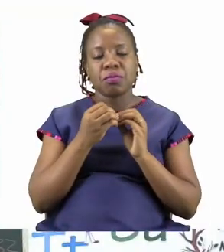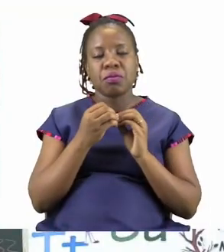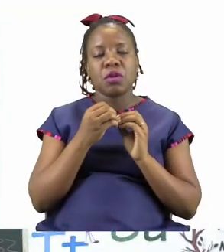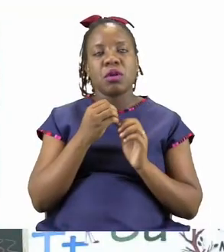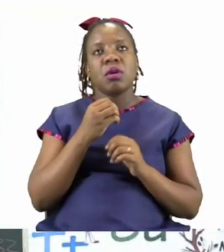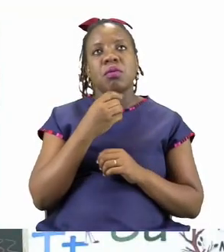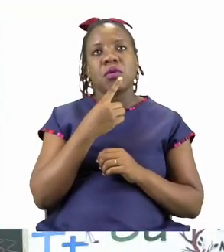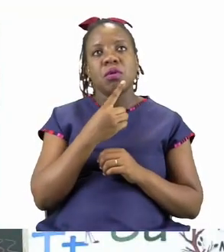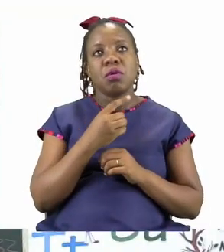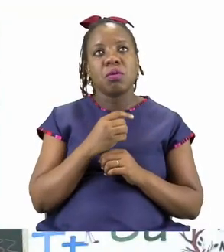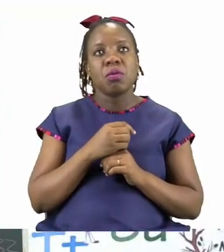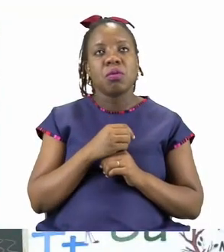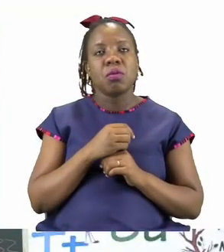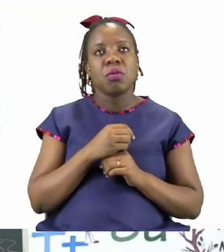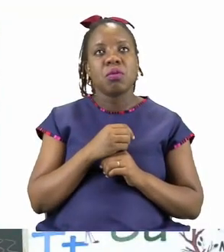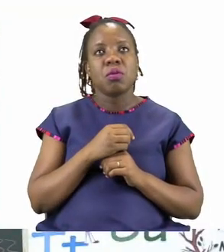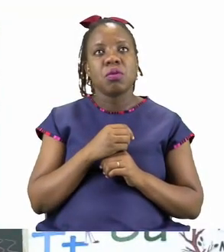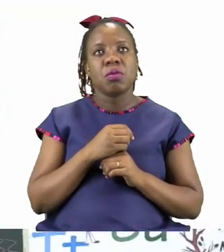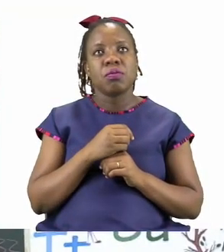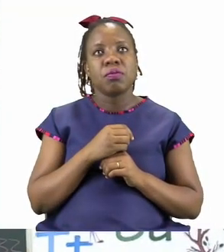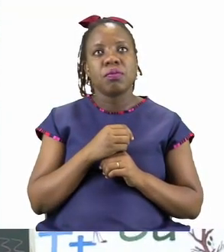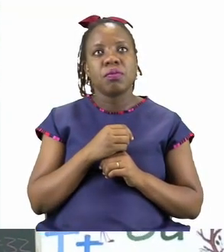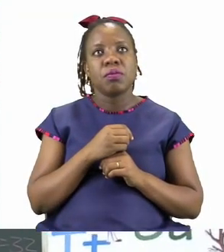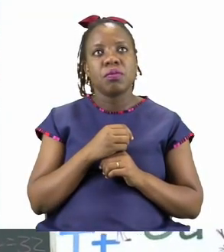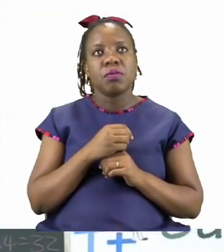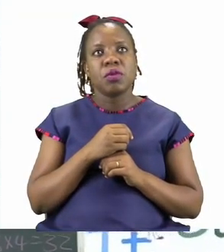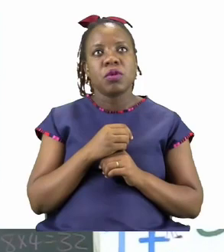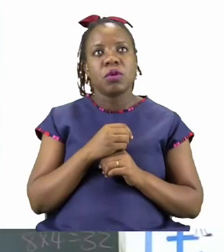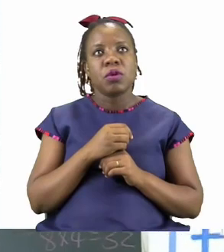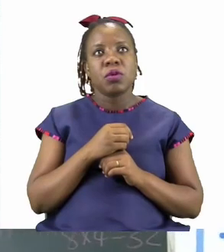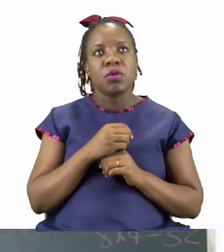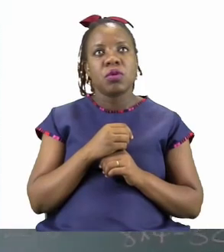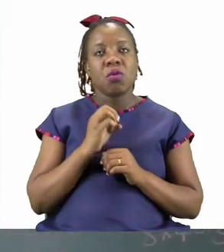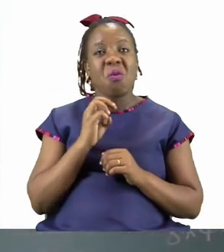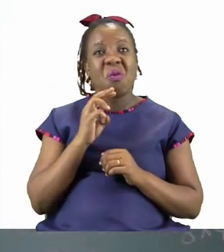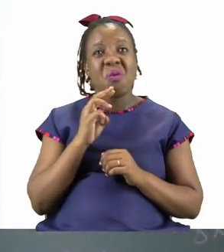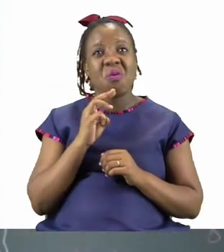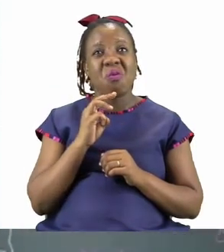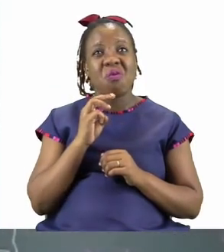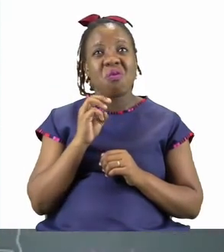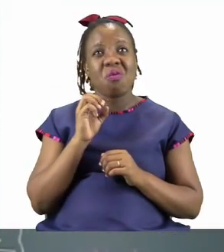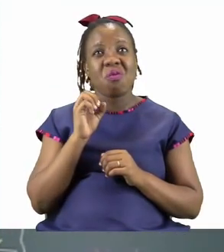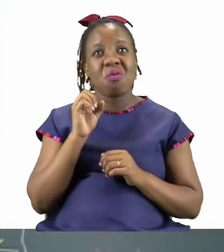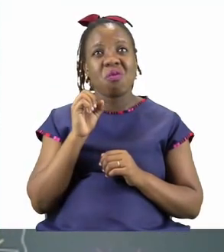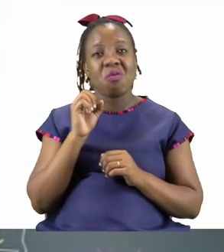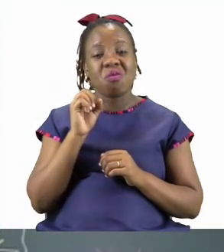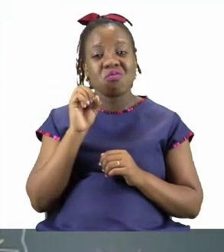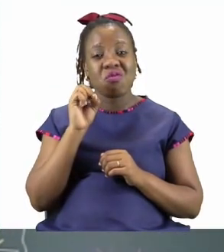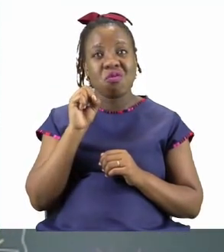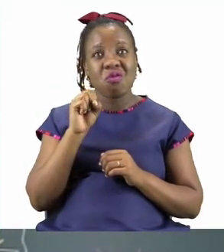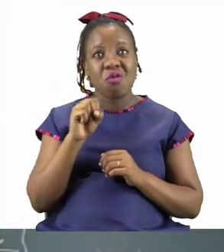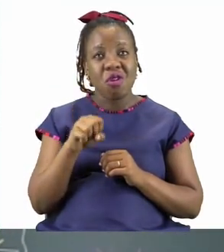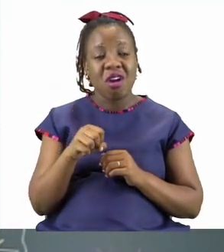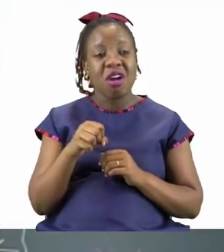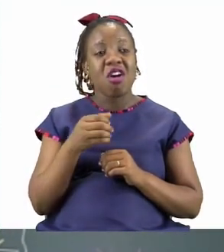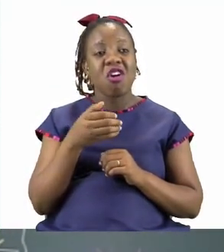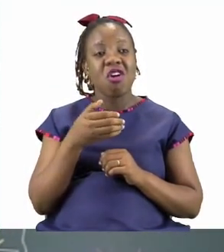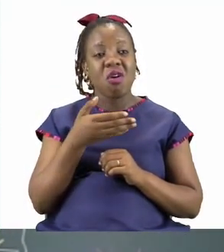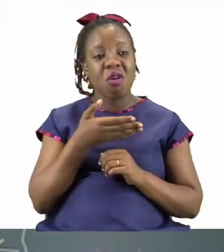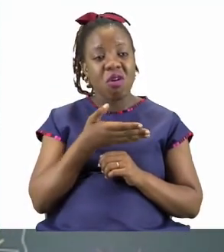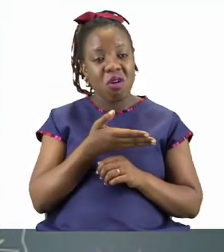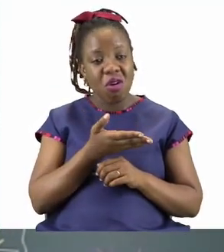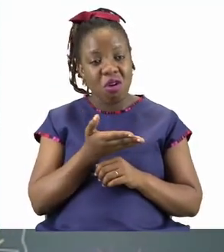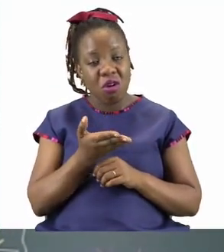will all these people attend the ceremony? Okay, now remember boys and girls,